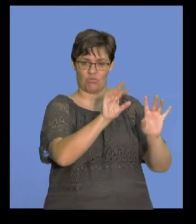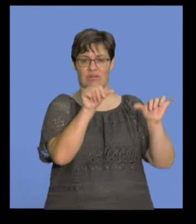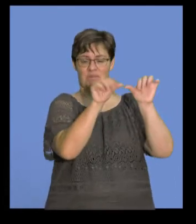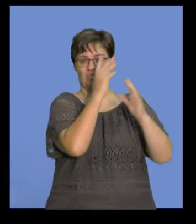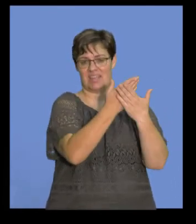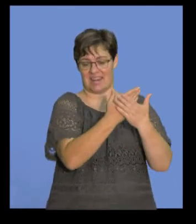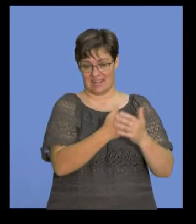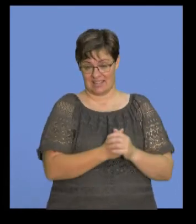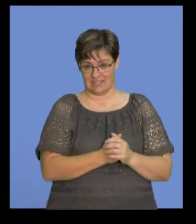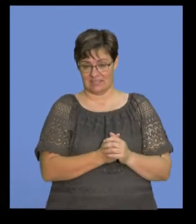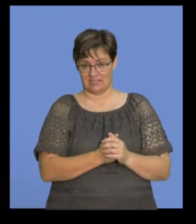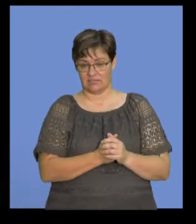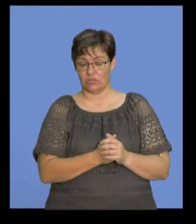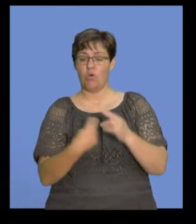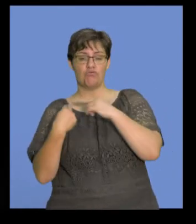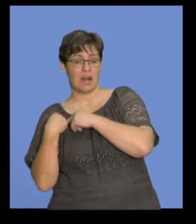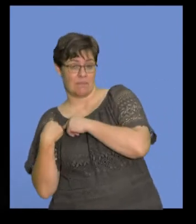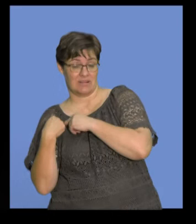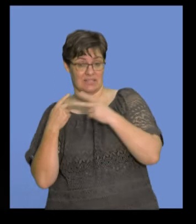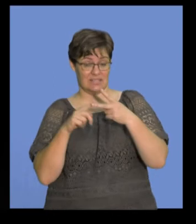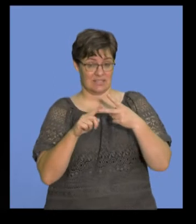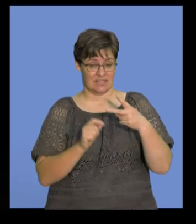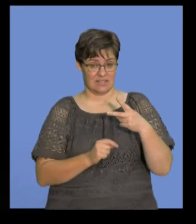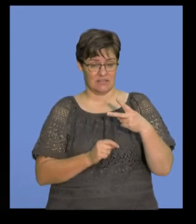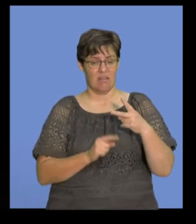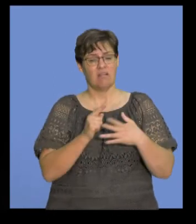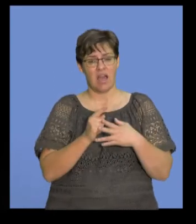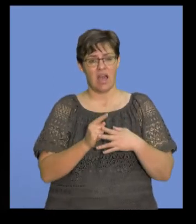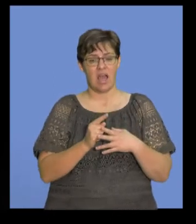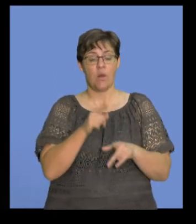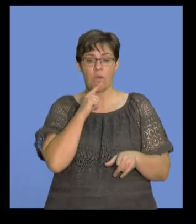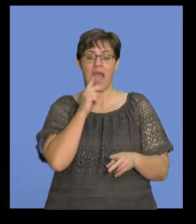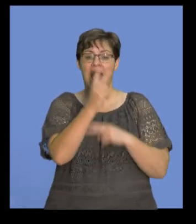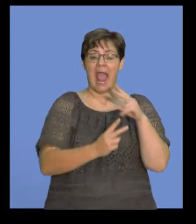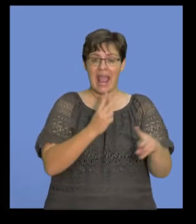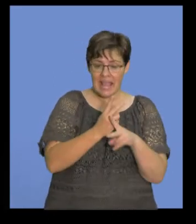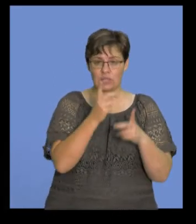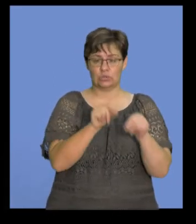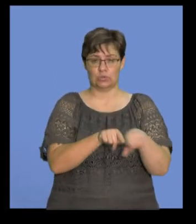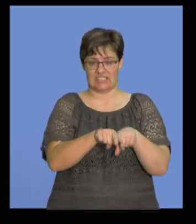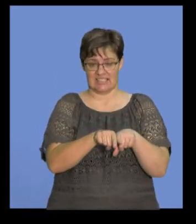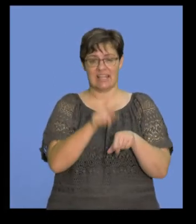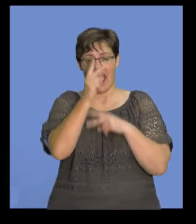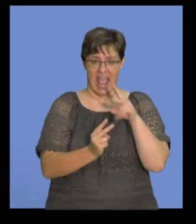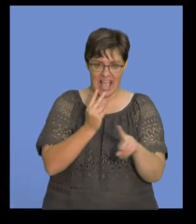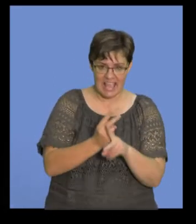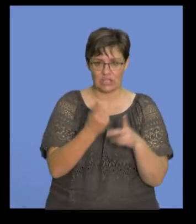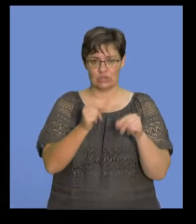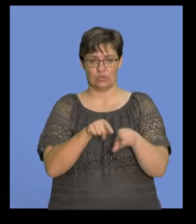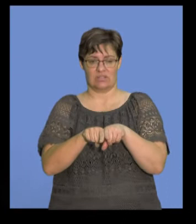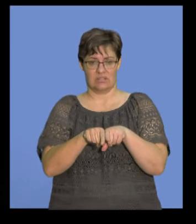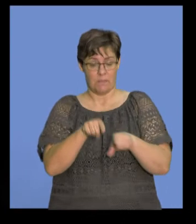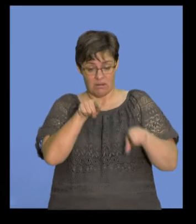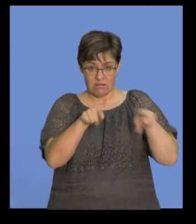So, reliability. If the experiment were to be repeated, would the results obtained